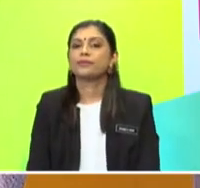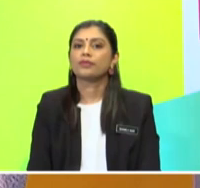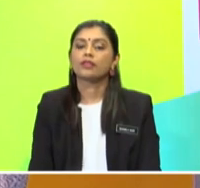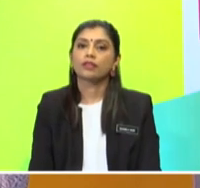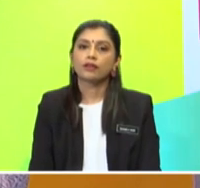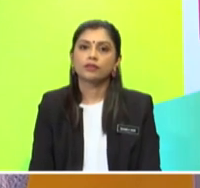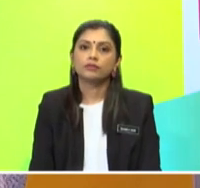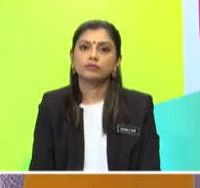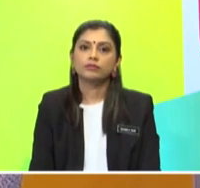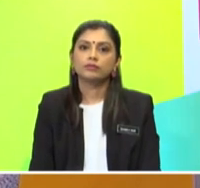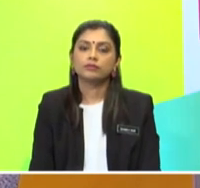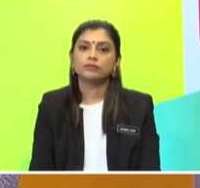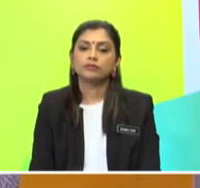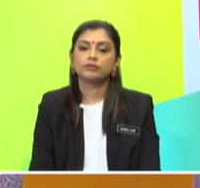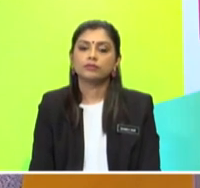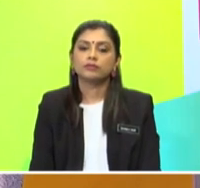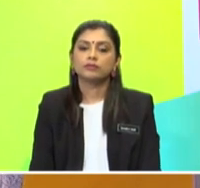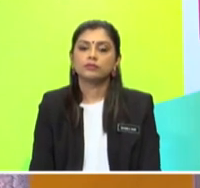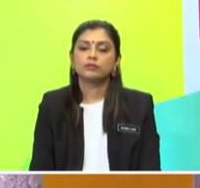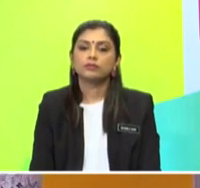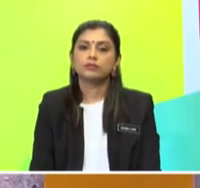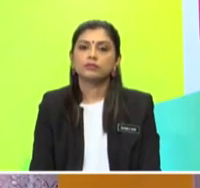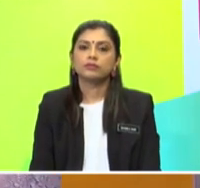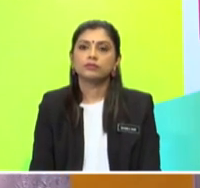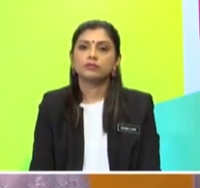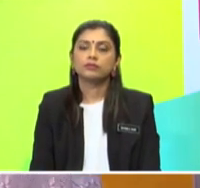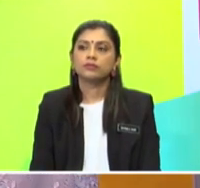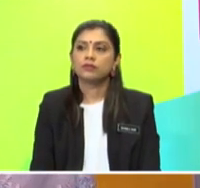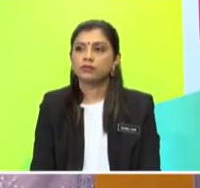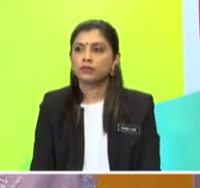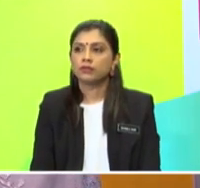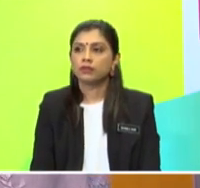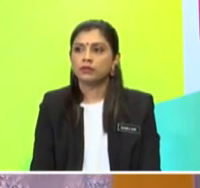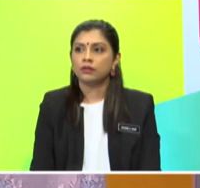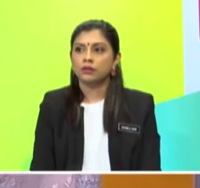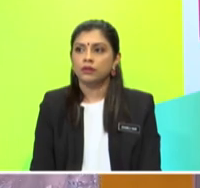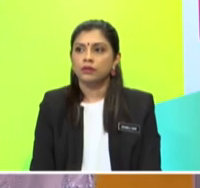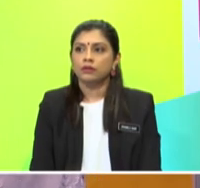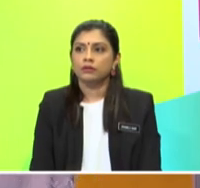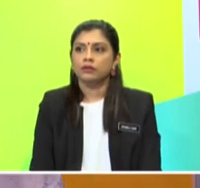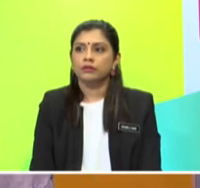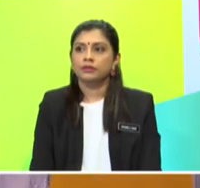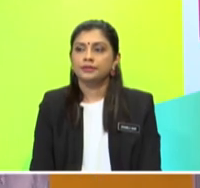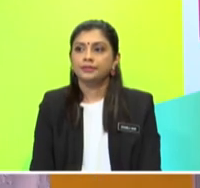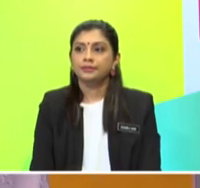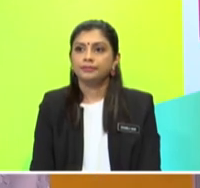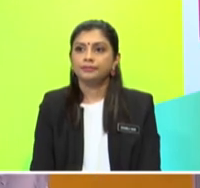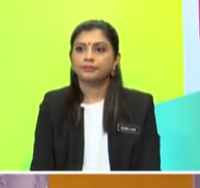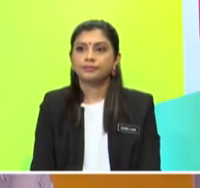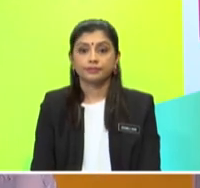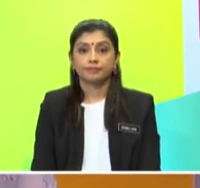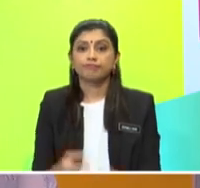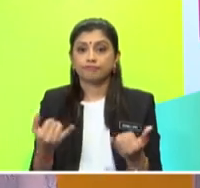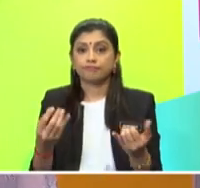efficiently with the situation given. So now, can I have someone to read out the question? Anyone? Loud and